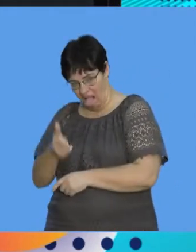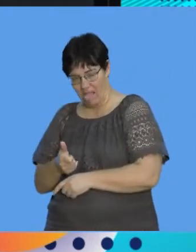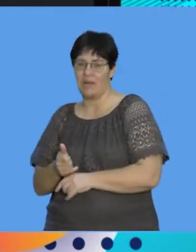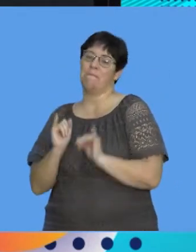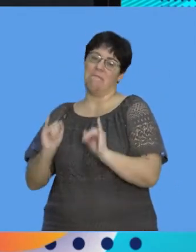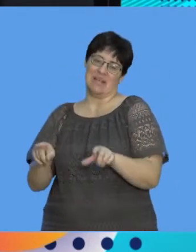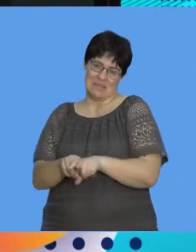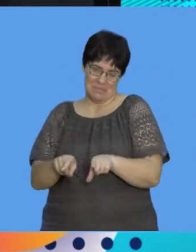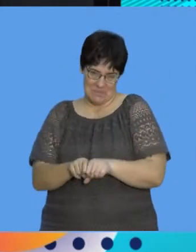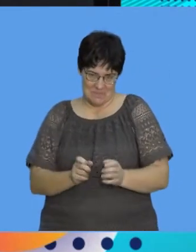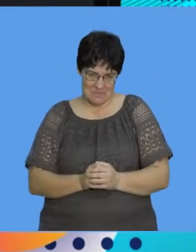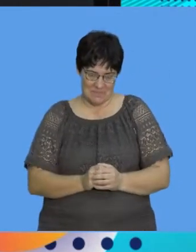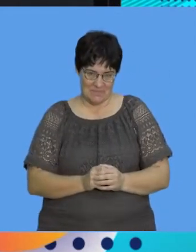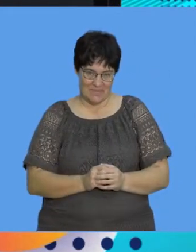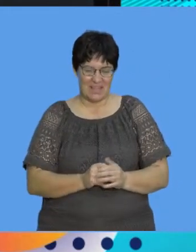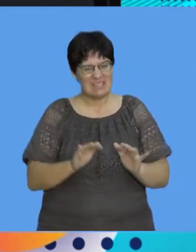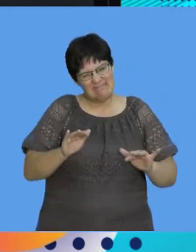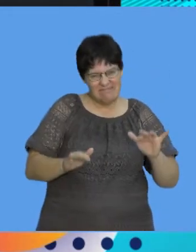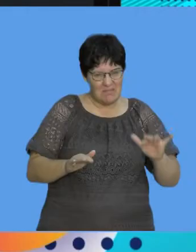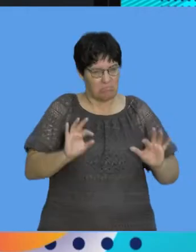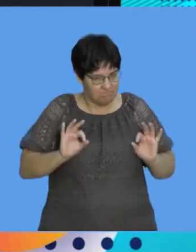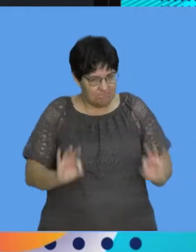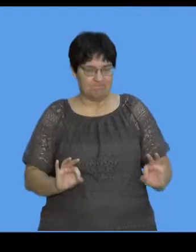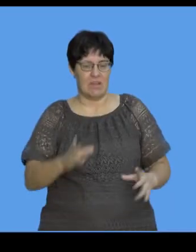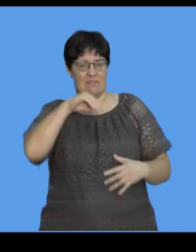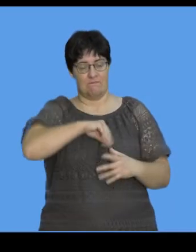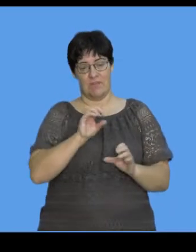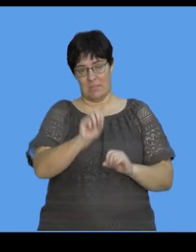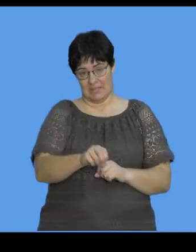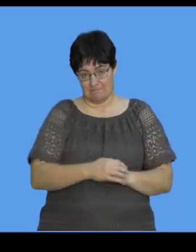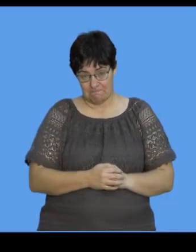too little also a bad thing. It's the kind of thing where you've got to get just right.